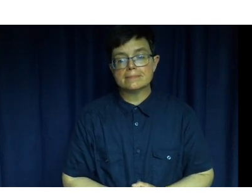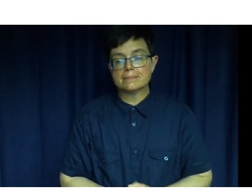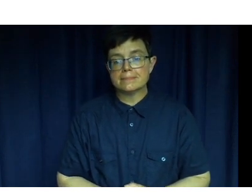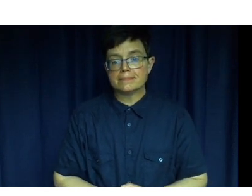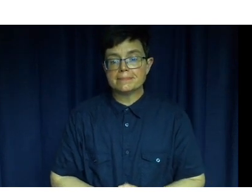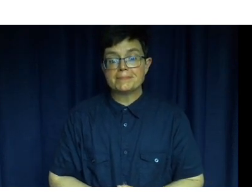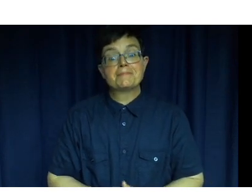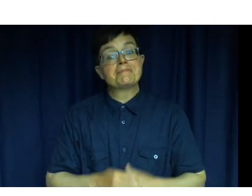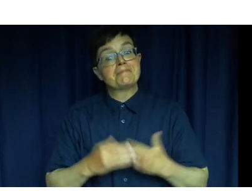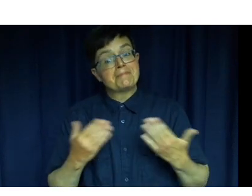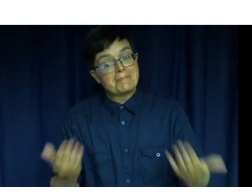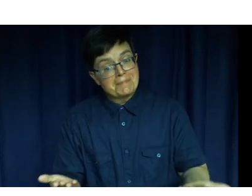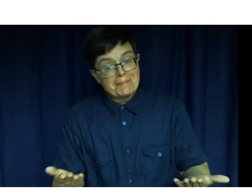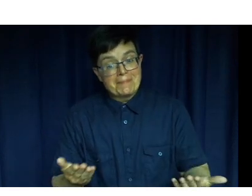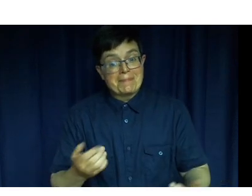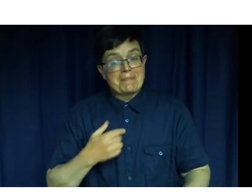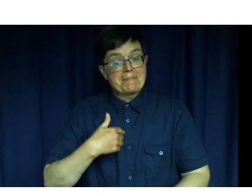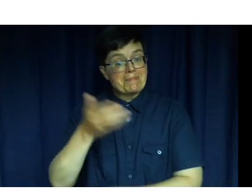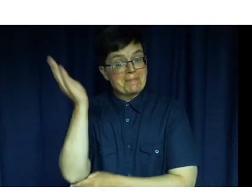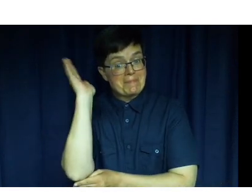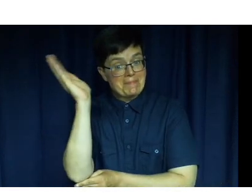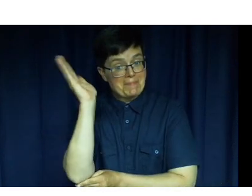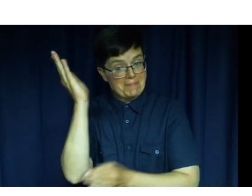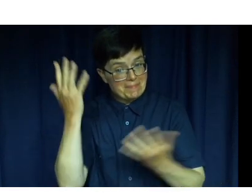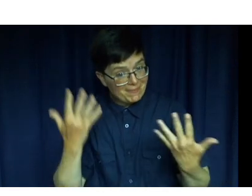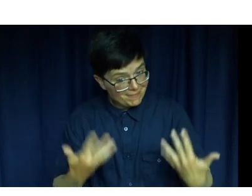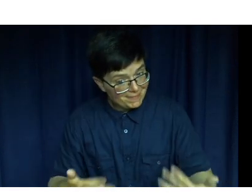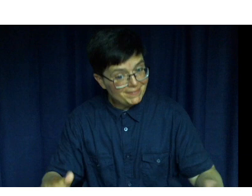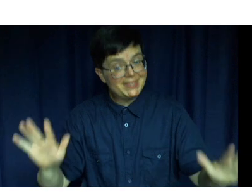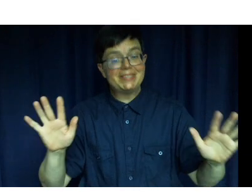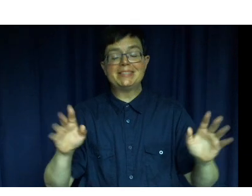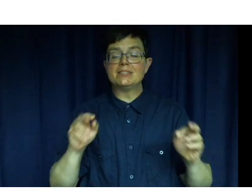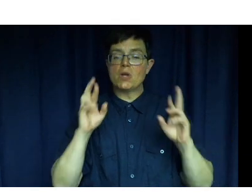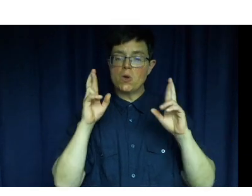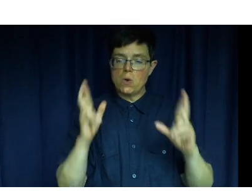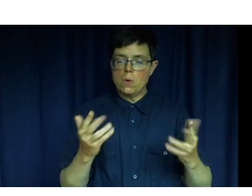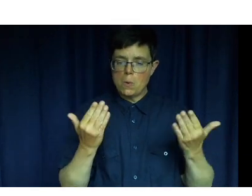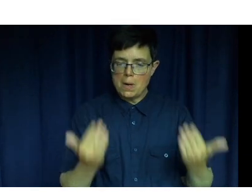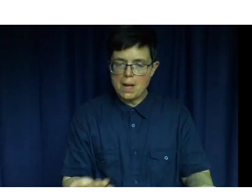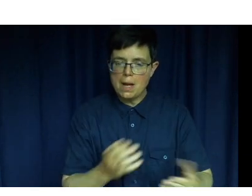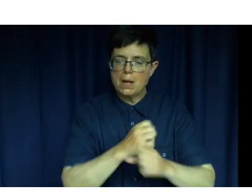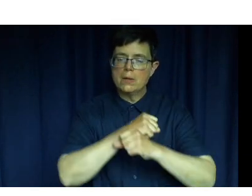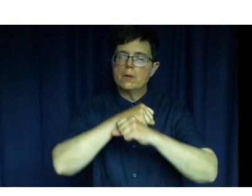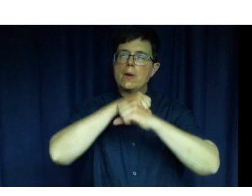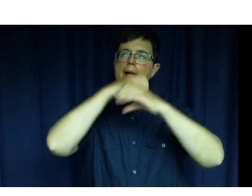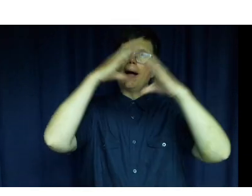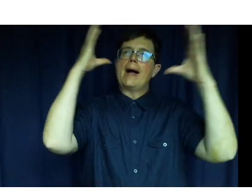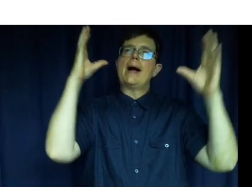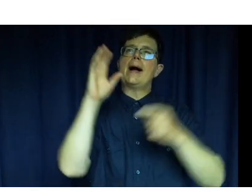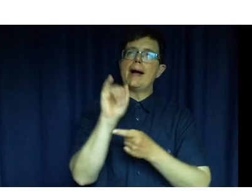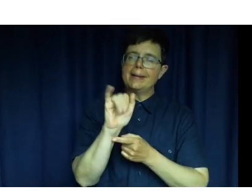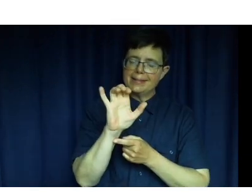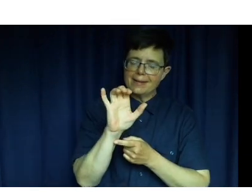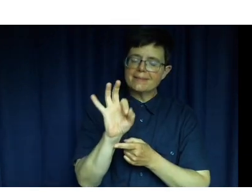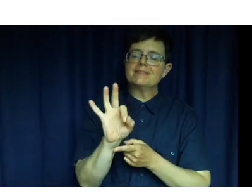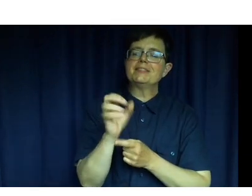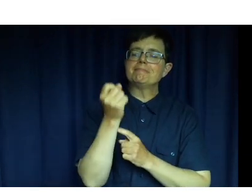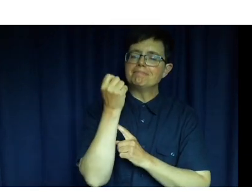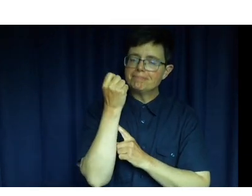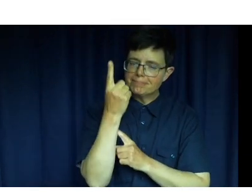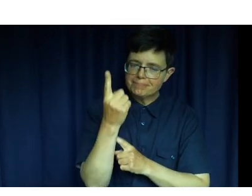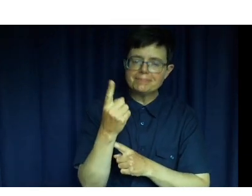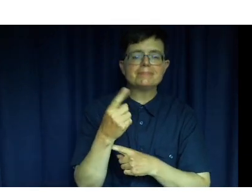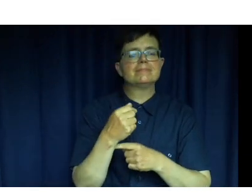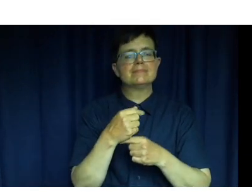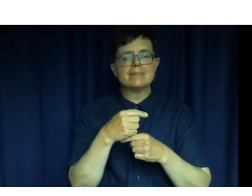I hope that this gives you a better idea now about how the ICF works, what it is, and what it is